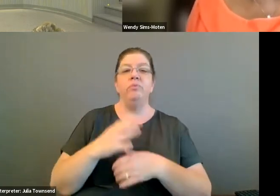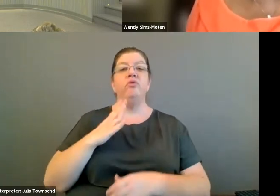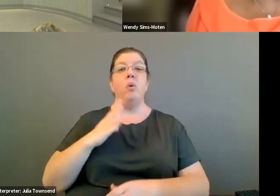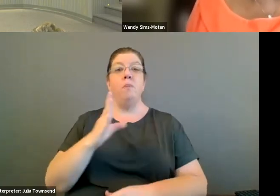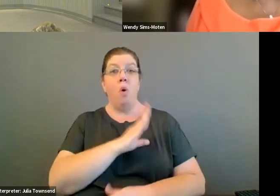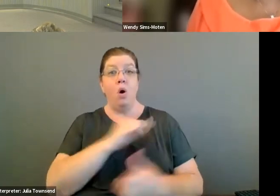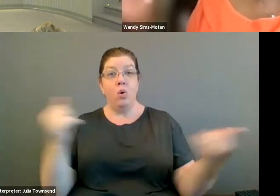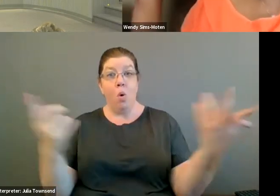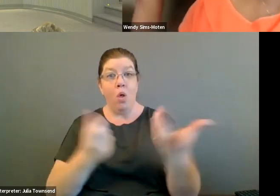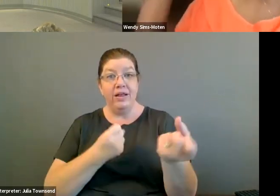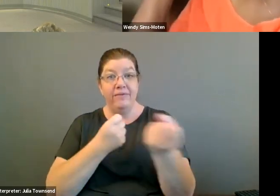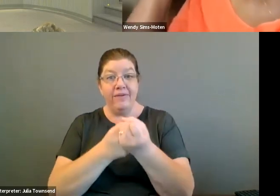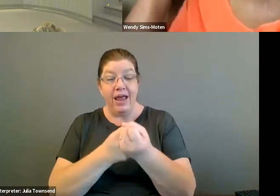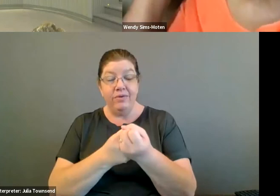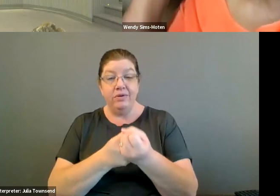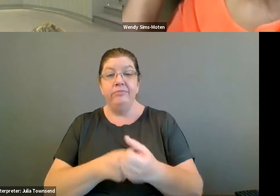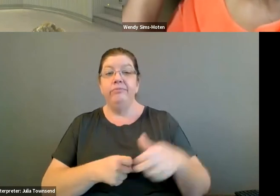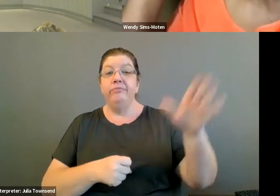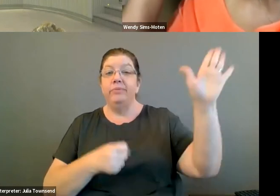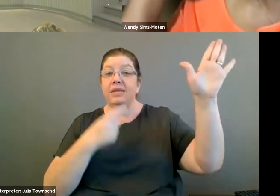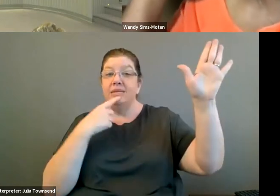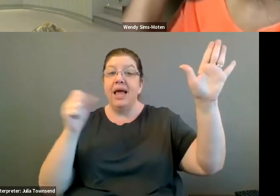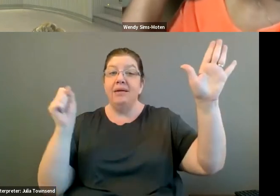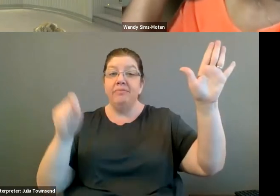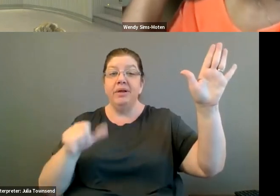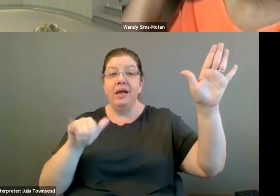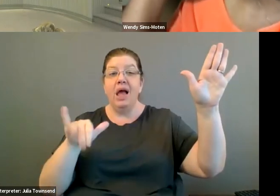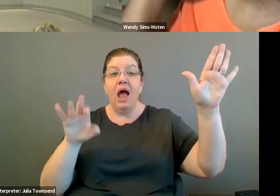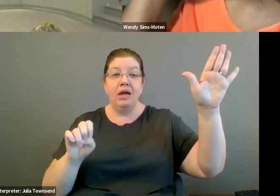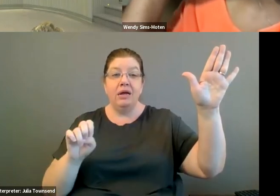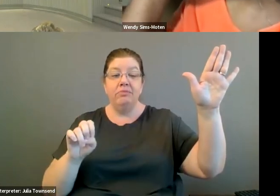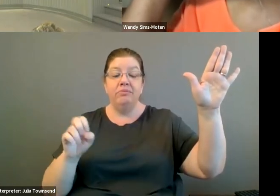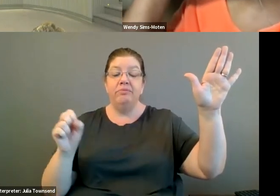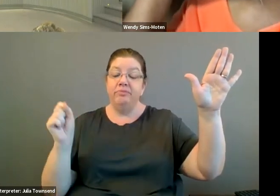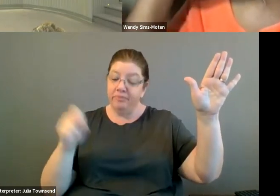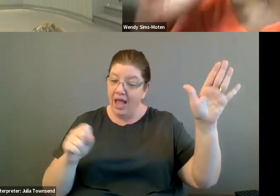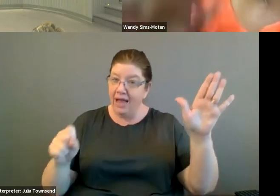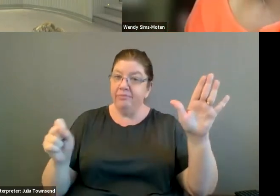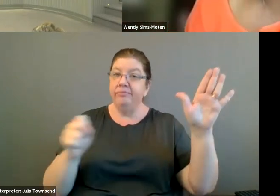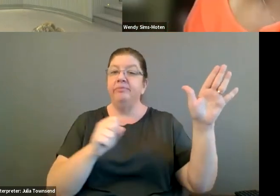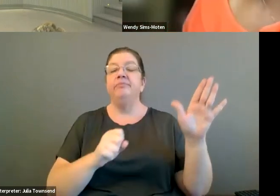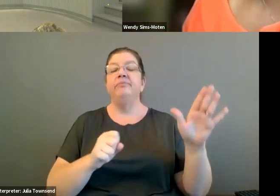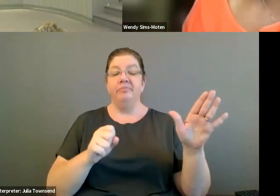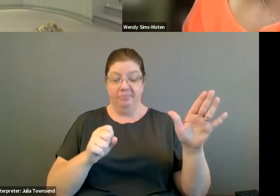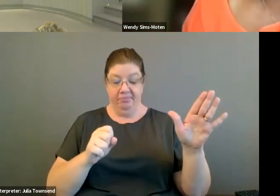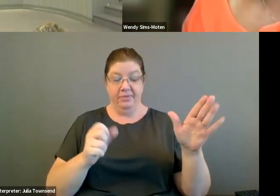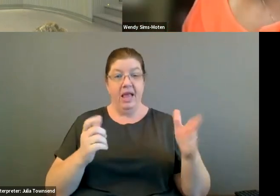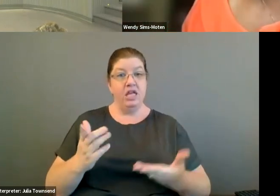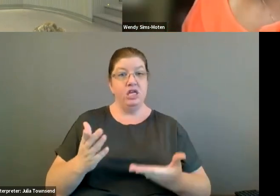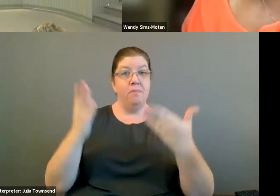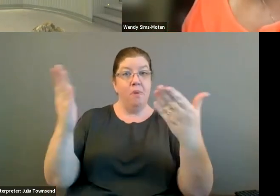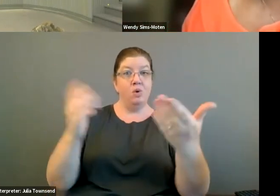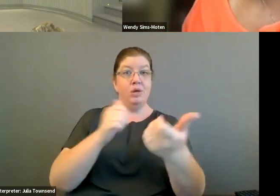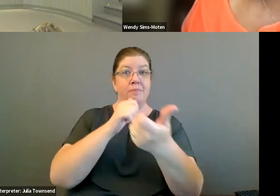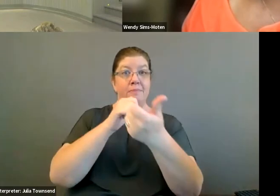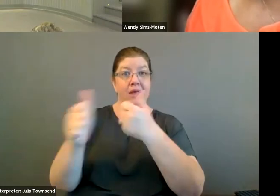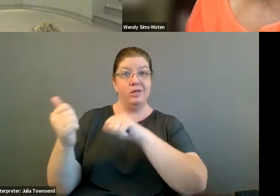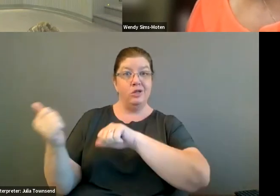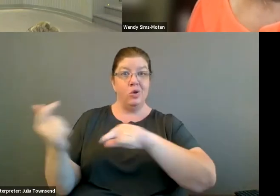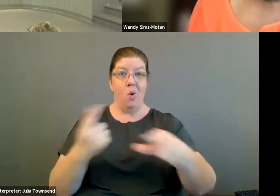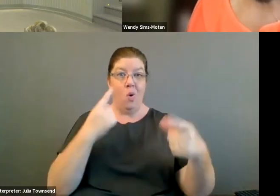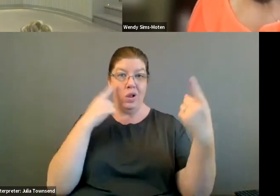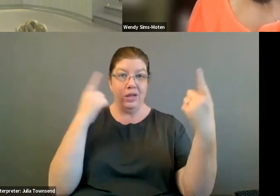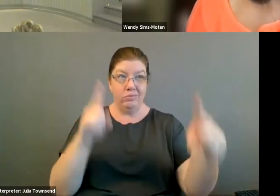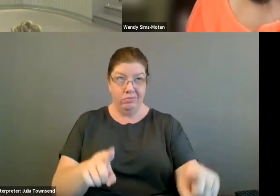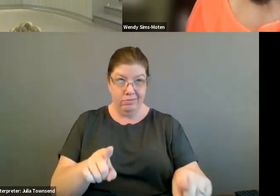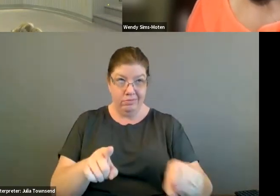in favor, please signify by raising your hand and saying aye. Aye. Aye. Aye. This motion passes